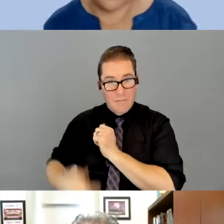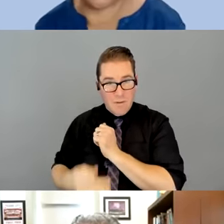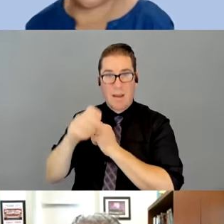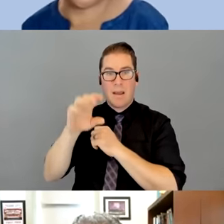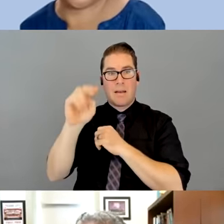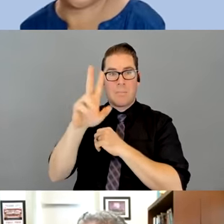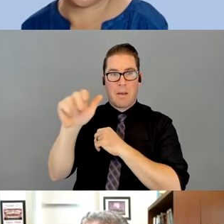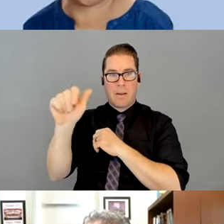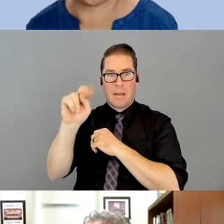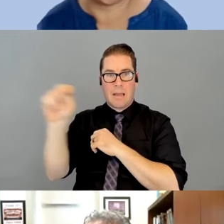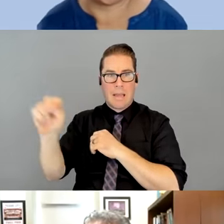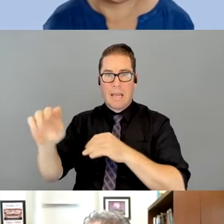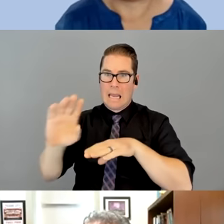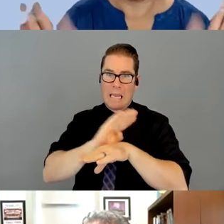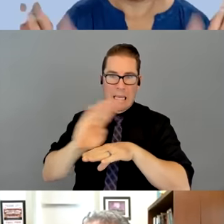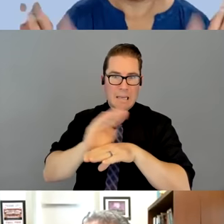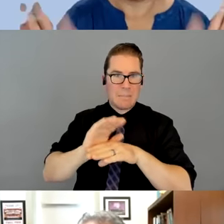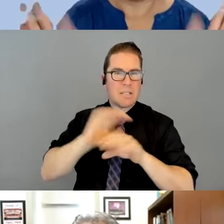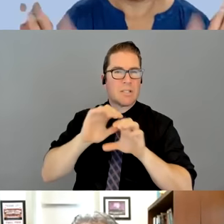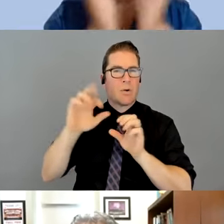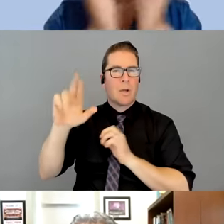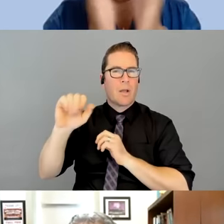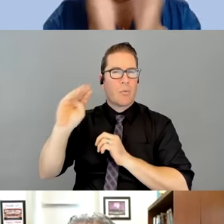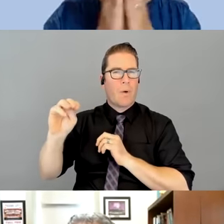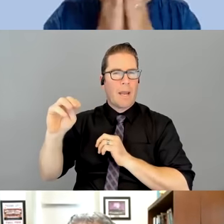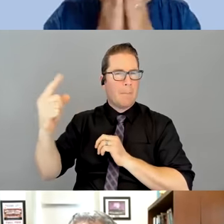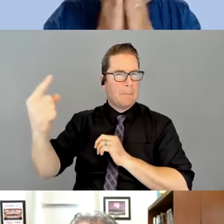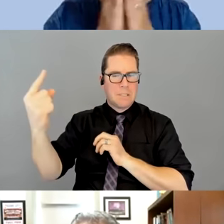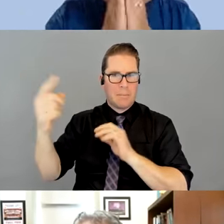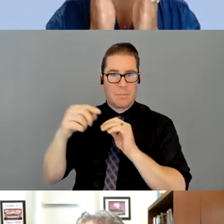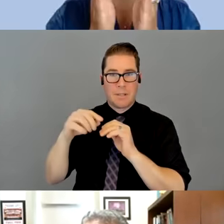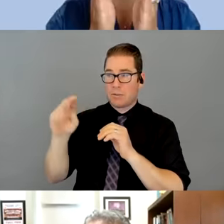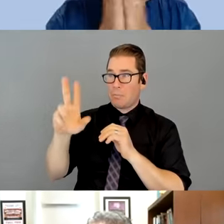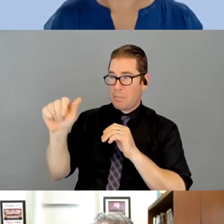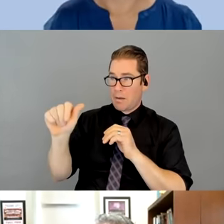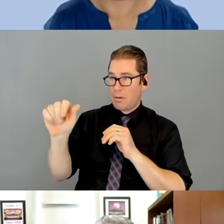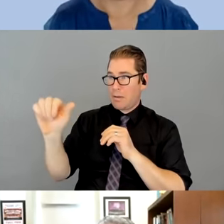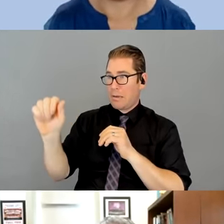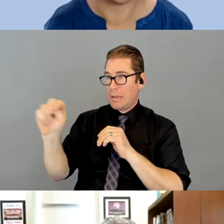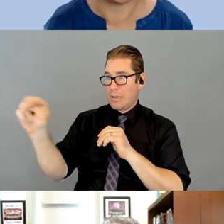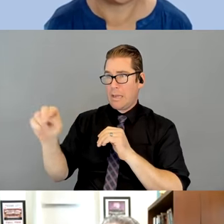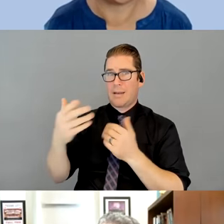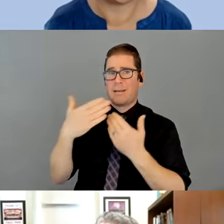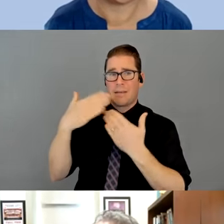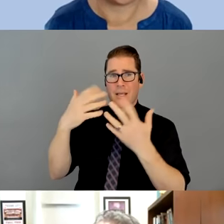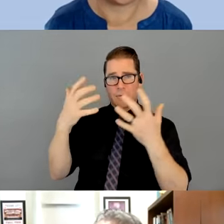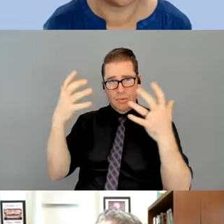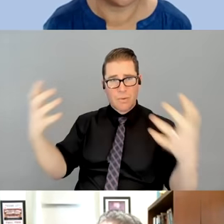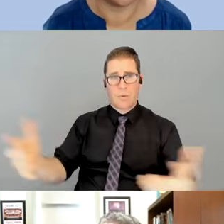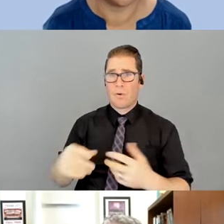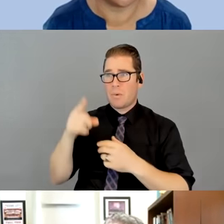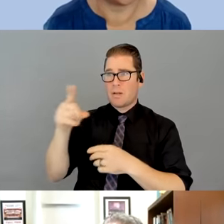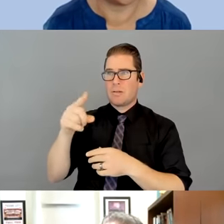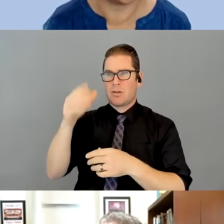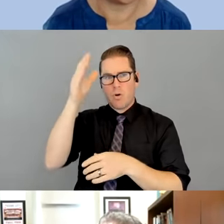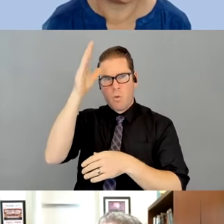Marianne. I really, really appreciate the work that you're doing with this. It's really wonderful that we have somebody as dedicated to all of this as you have